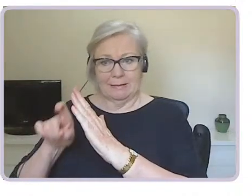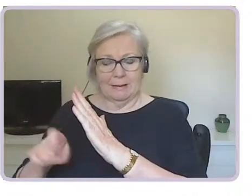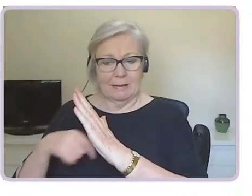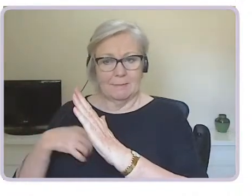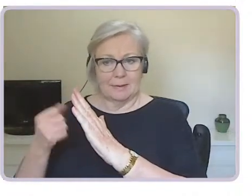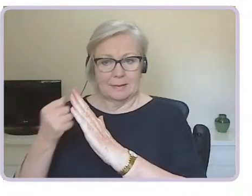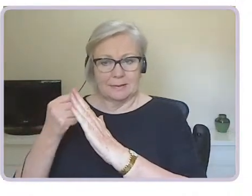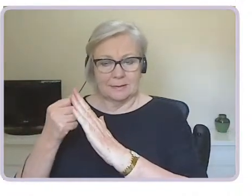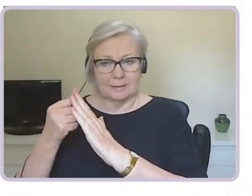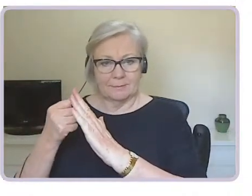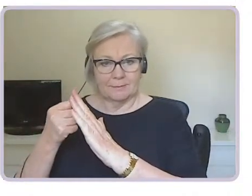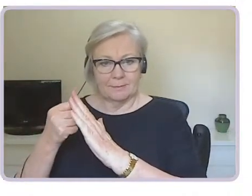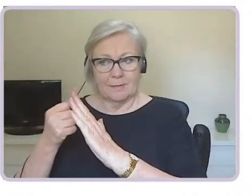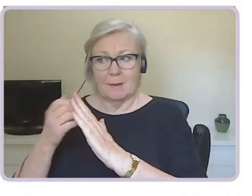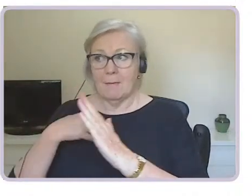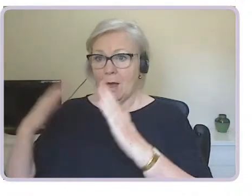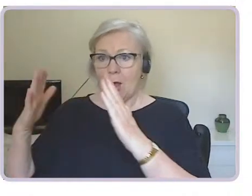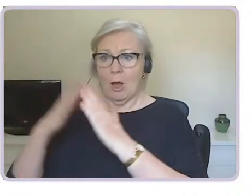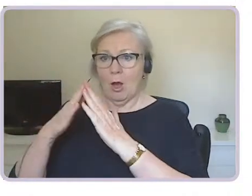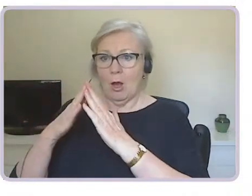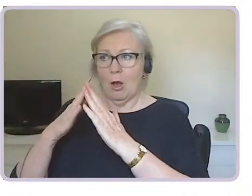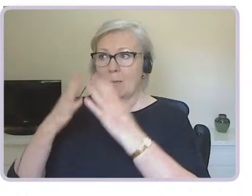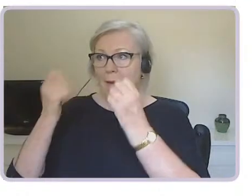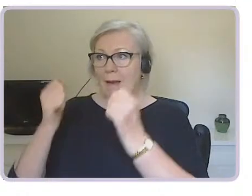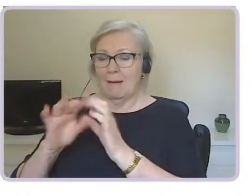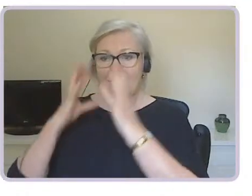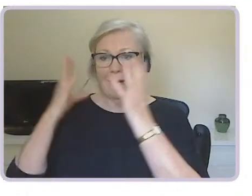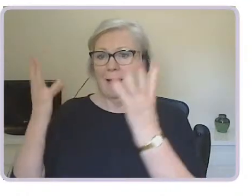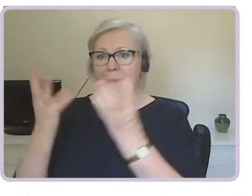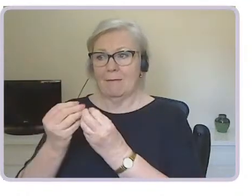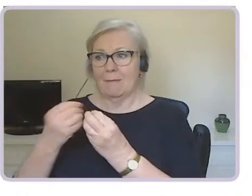It's set up for me. I've got all of my equipment here.